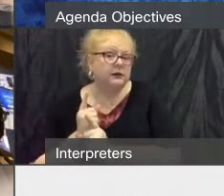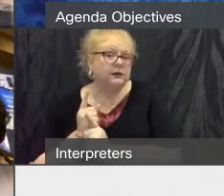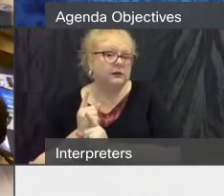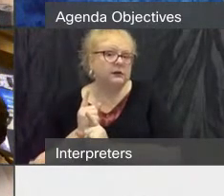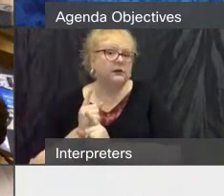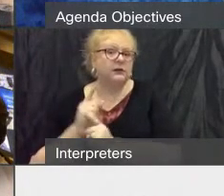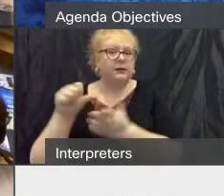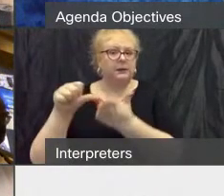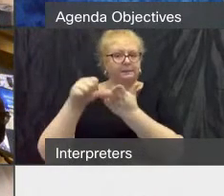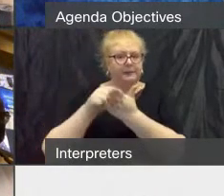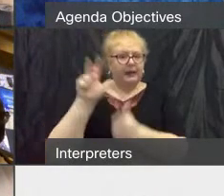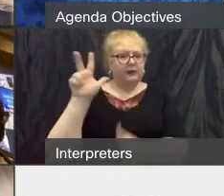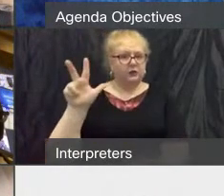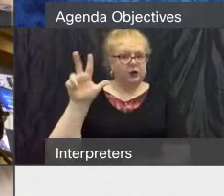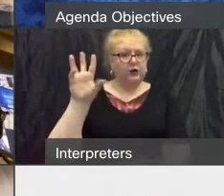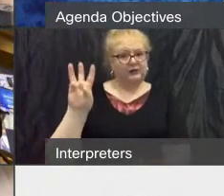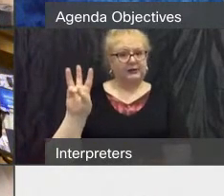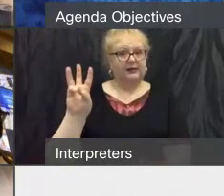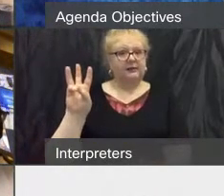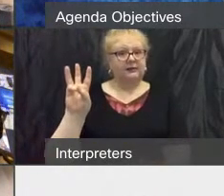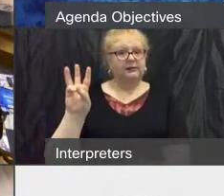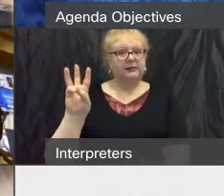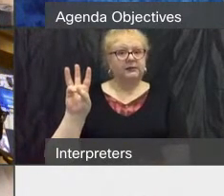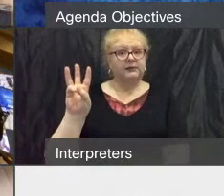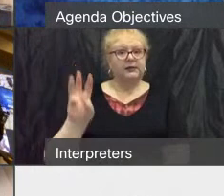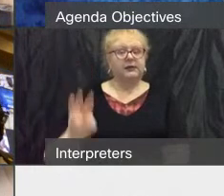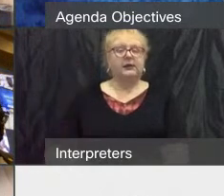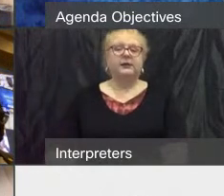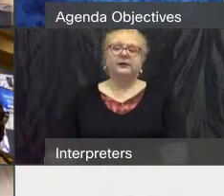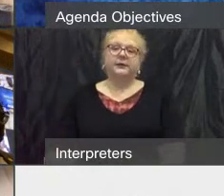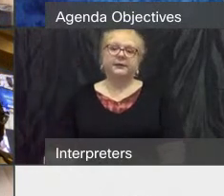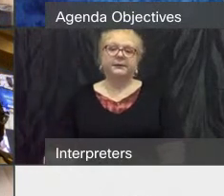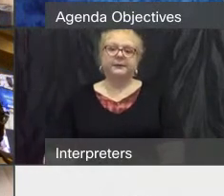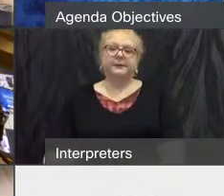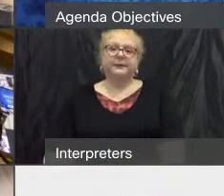Looking at page 36 now. Okay.